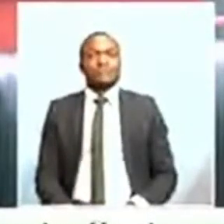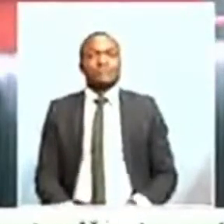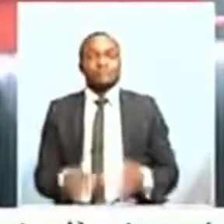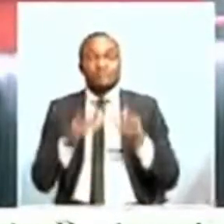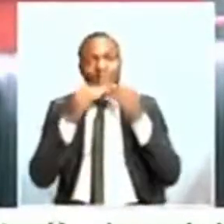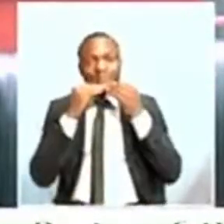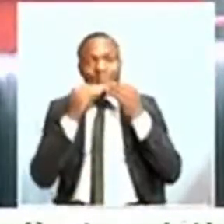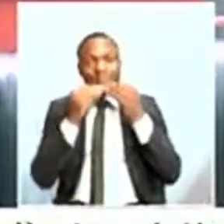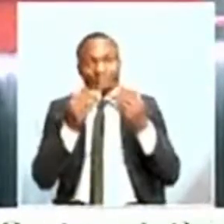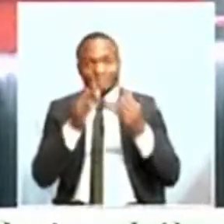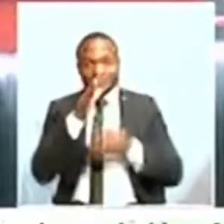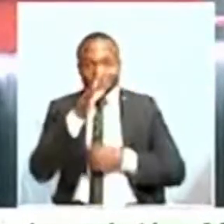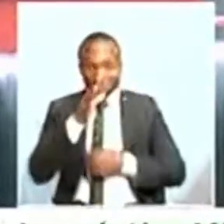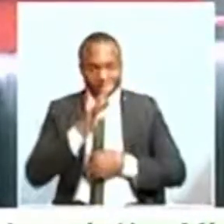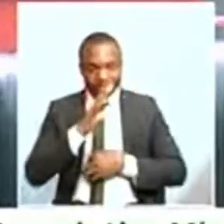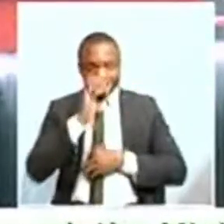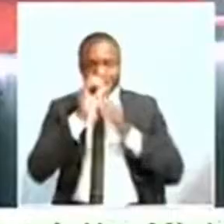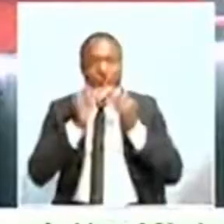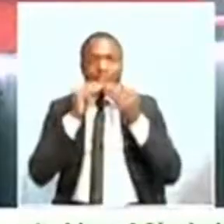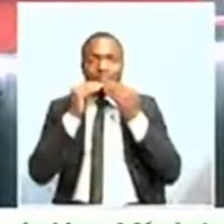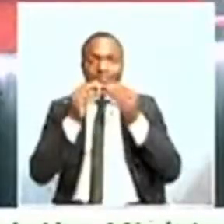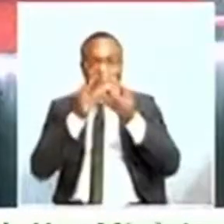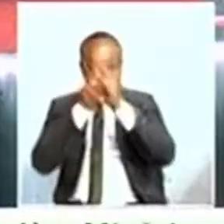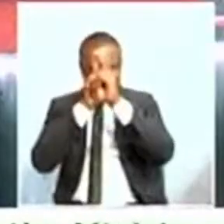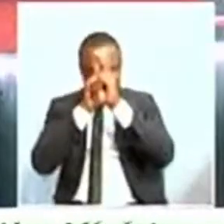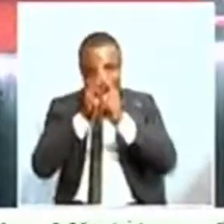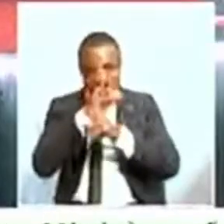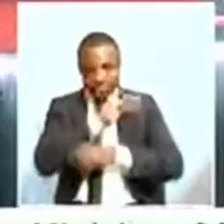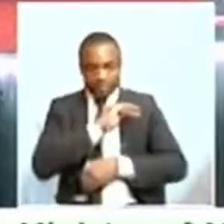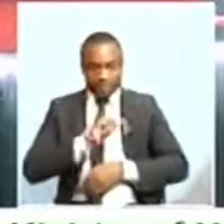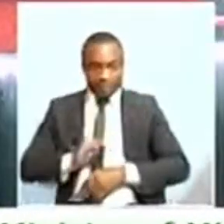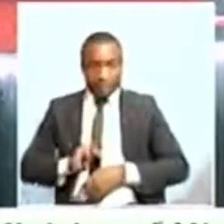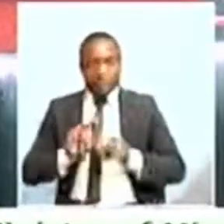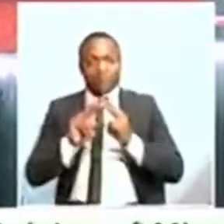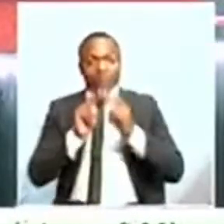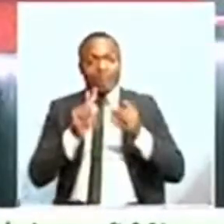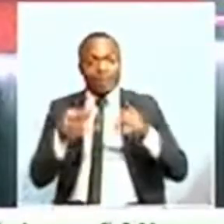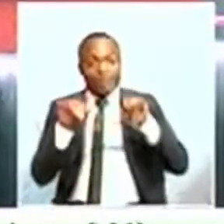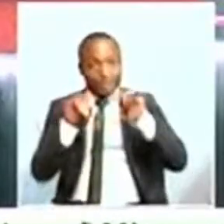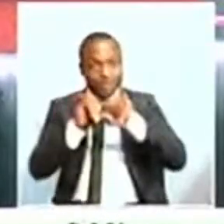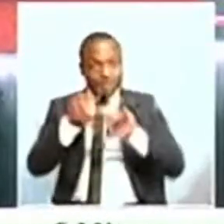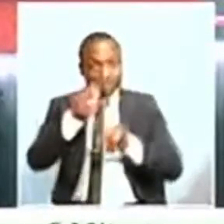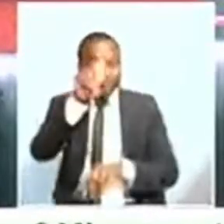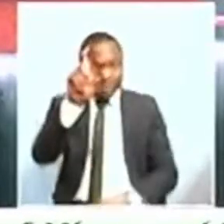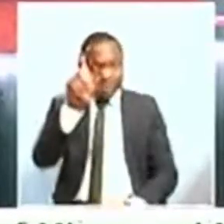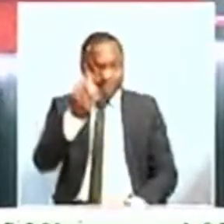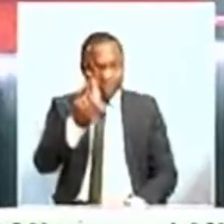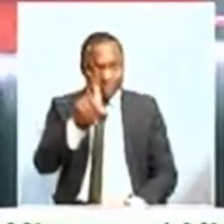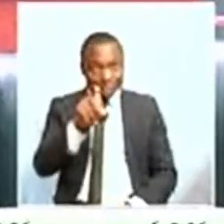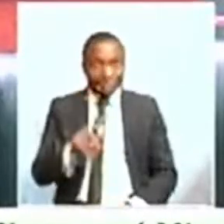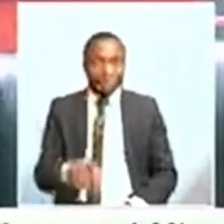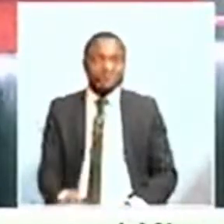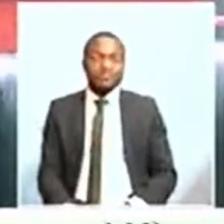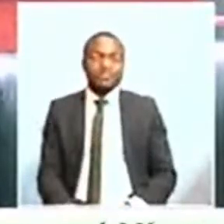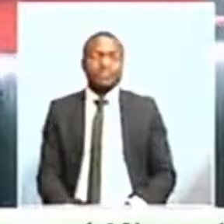Thank you very much, Madam Speaker, and thank you, Honorable Member, for that very important question.